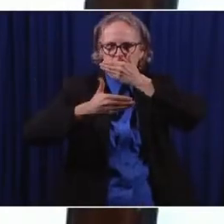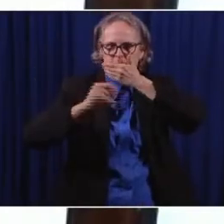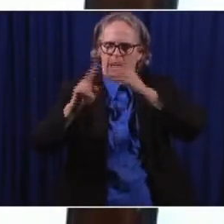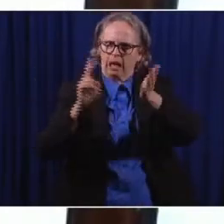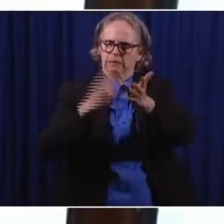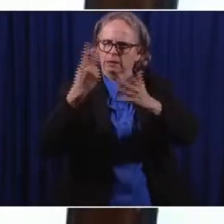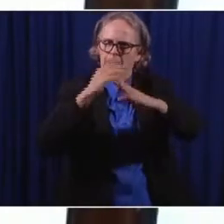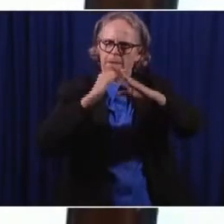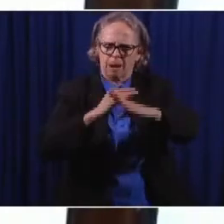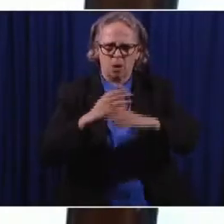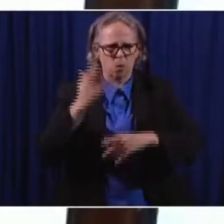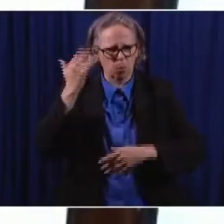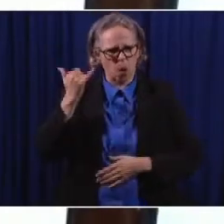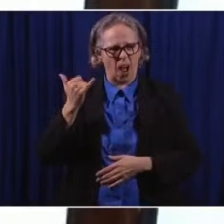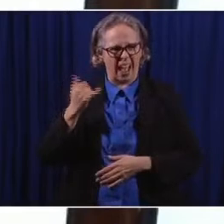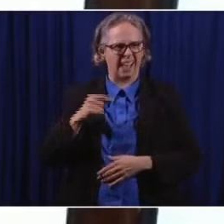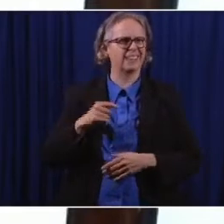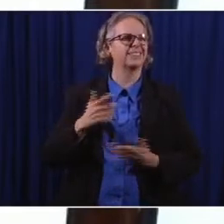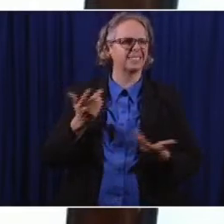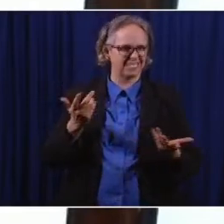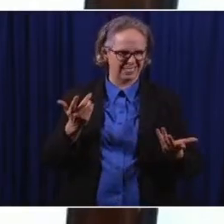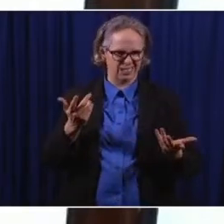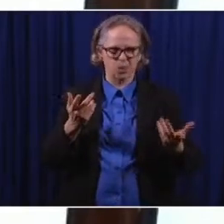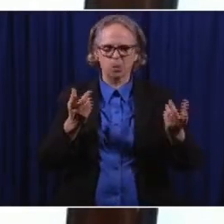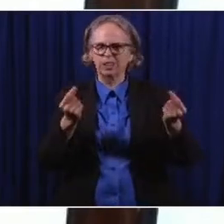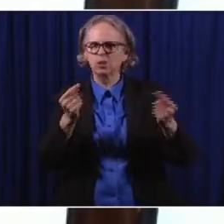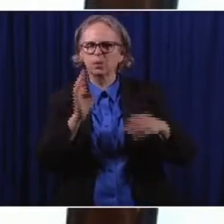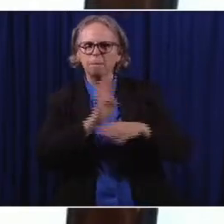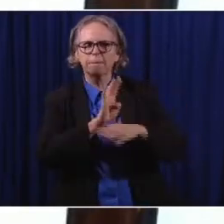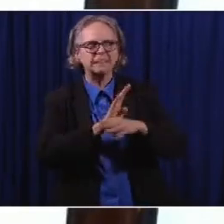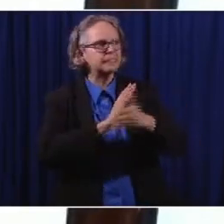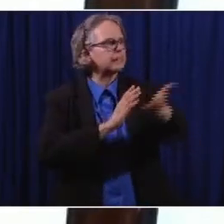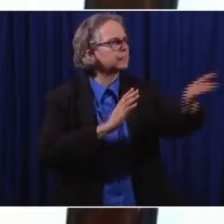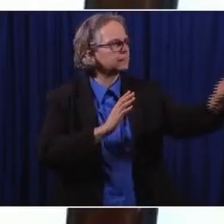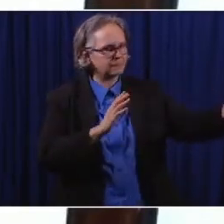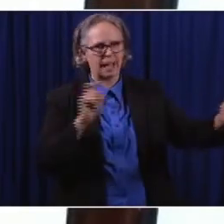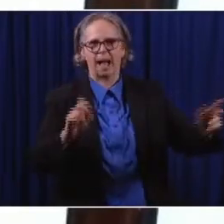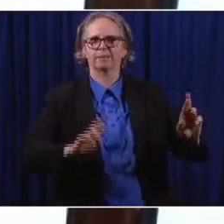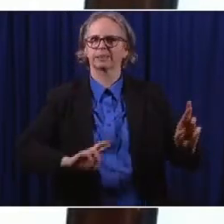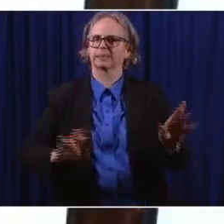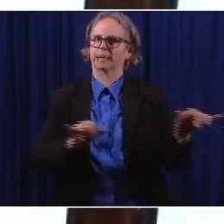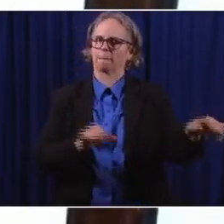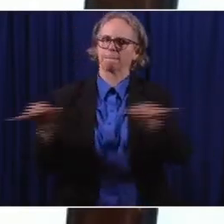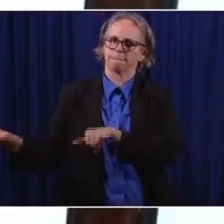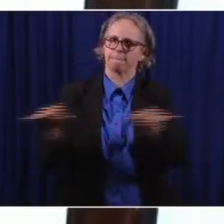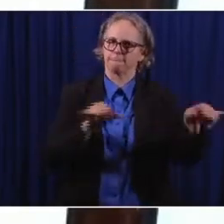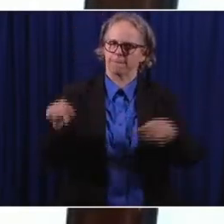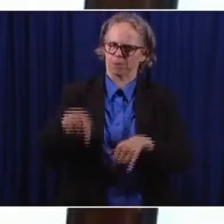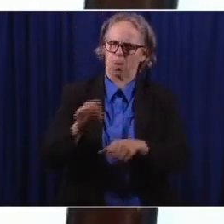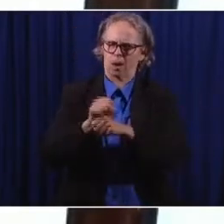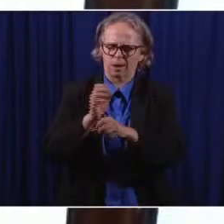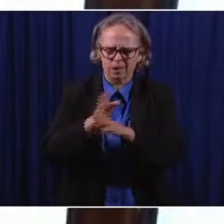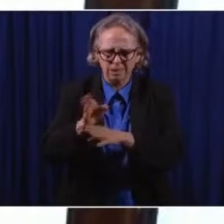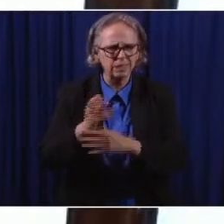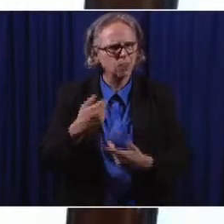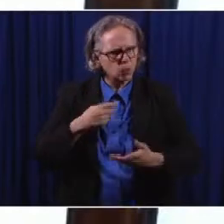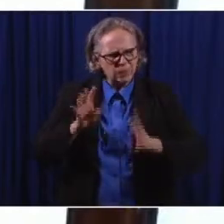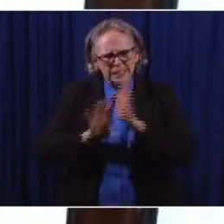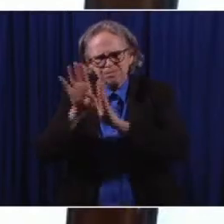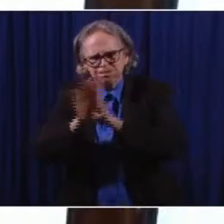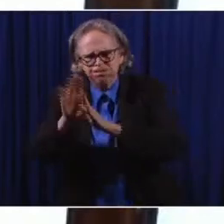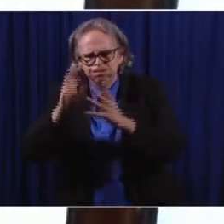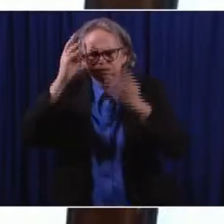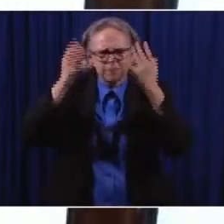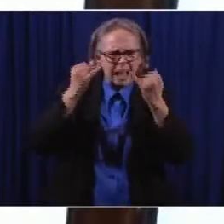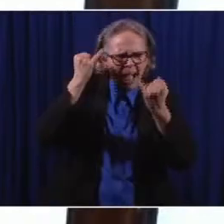outstanding job. Even when they came back with even more ideas of how they could create a more